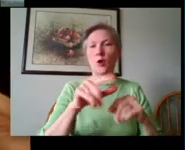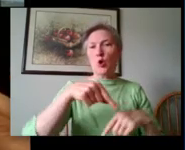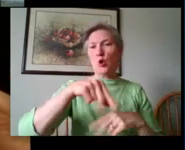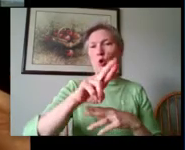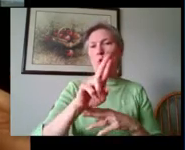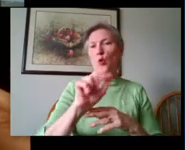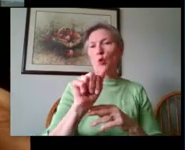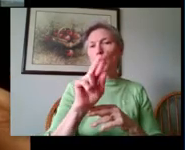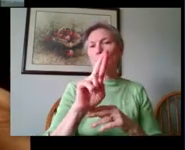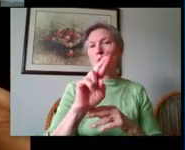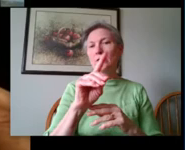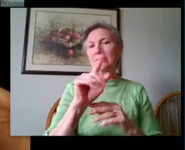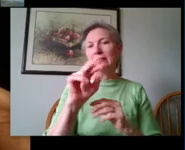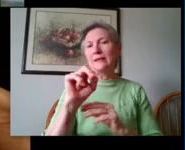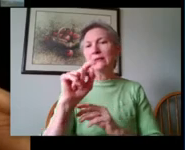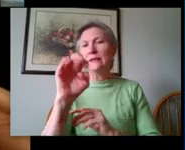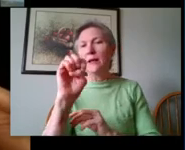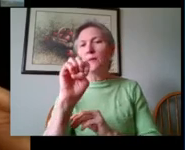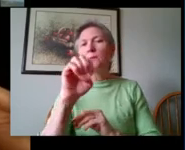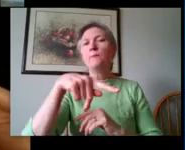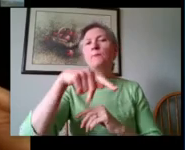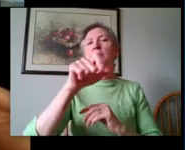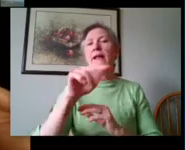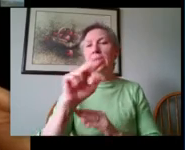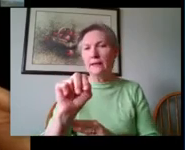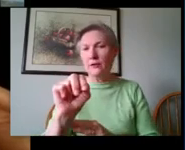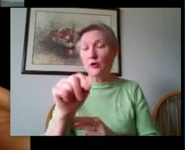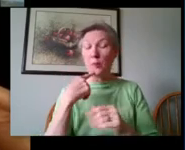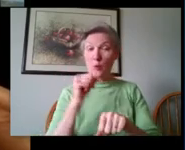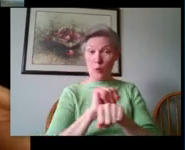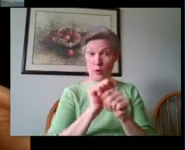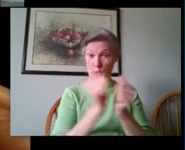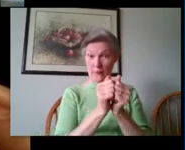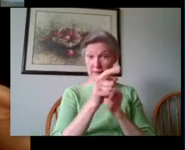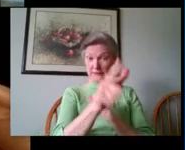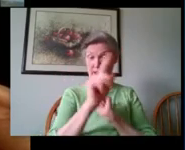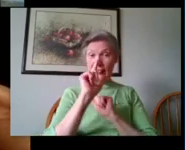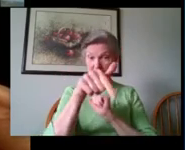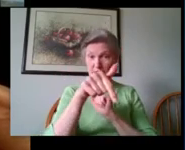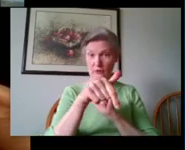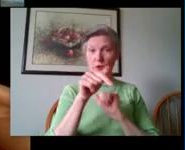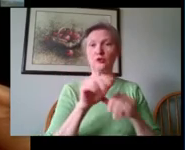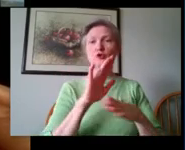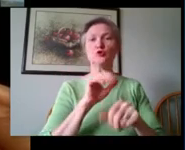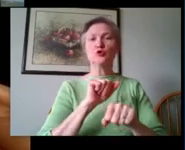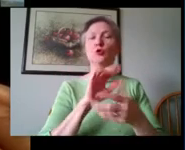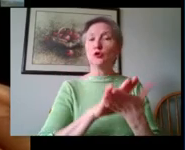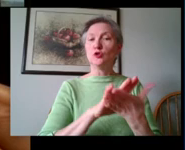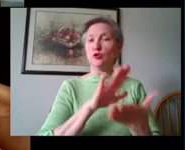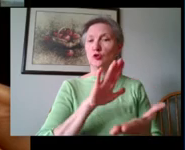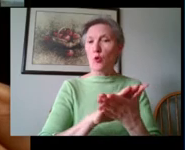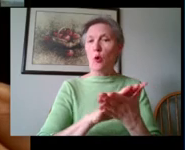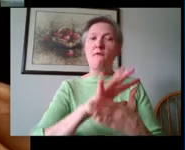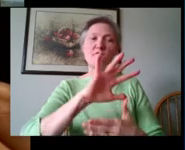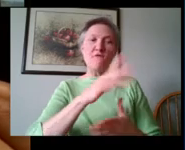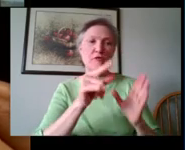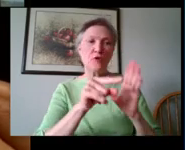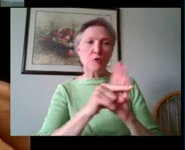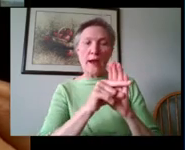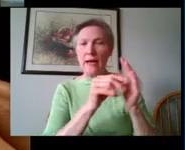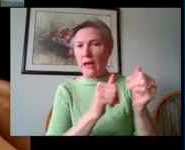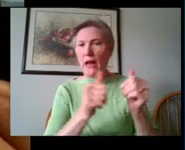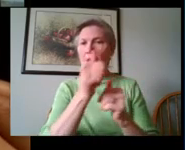full coordinate plane that you'll be working with a little bit later in your school, like looking at 5th grade. In